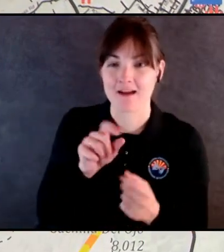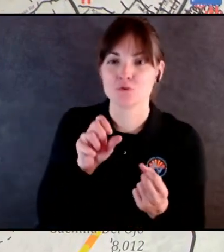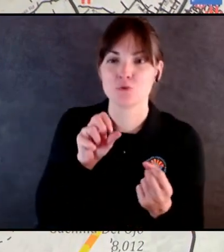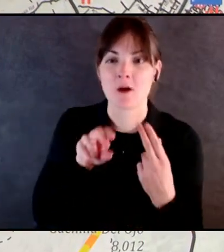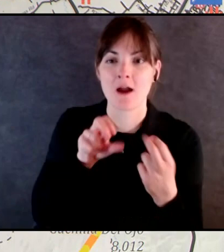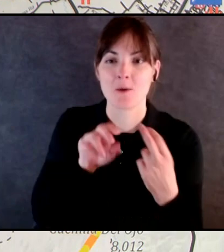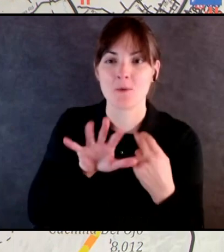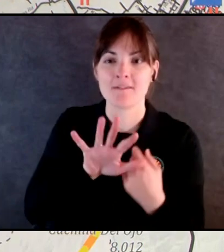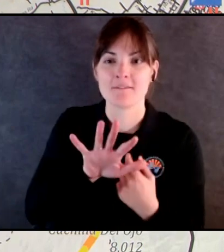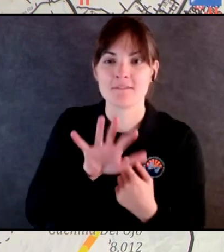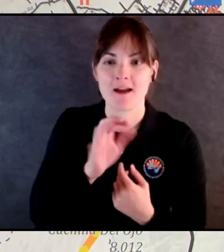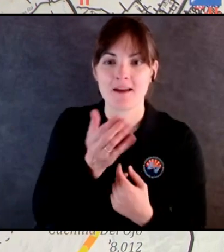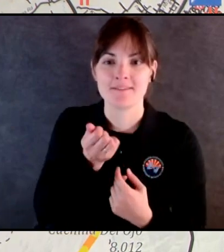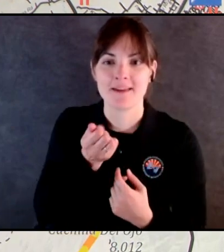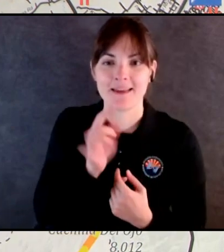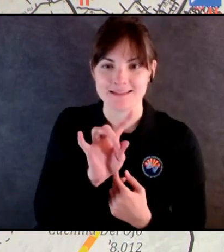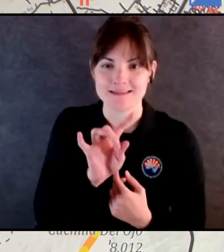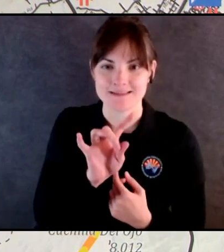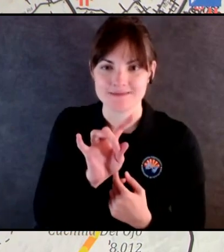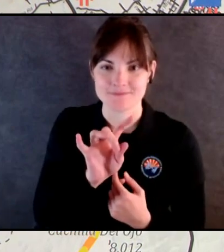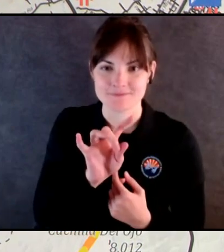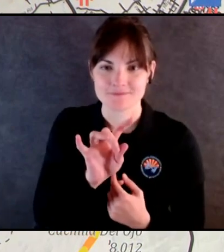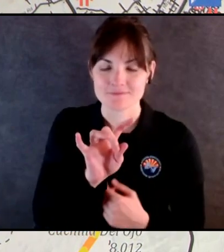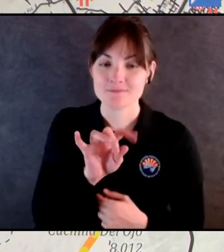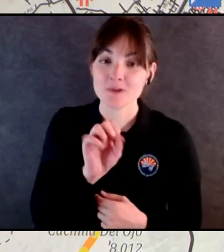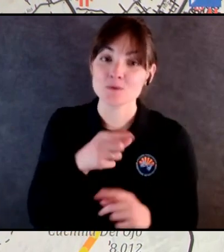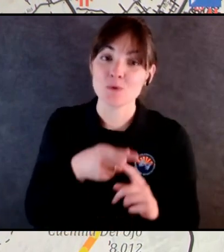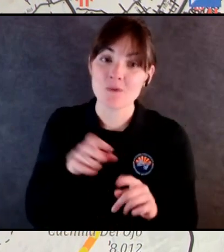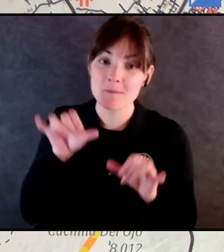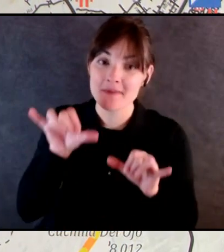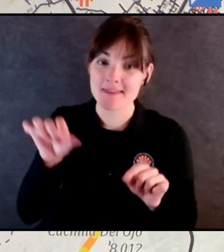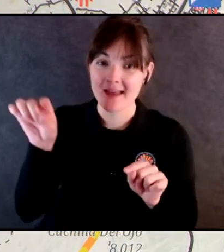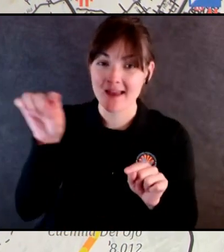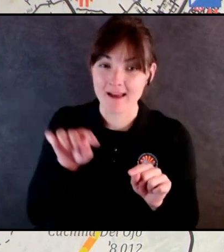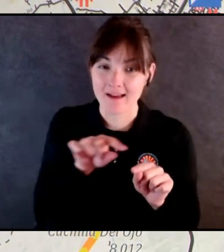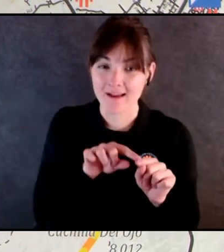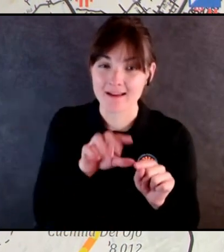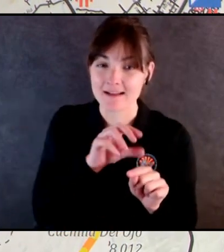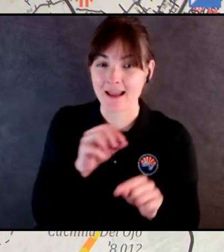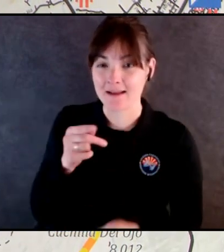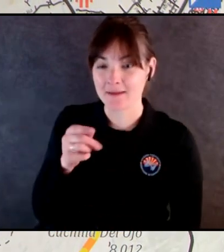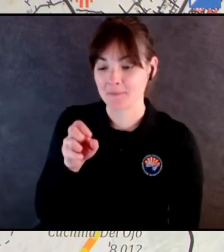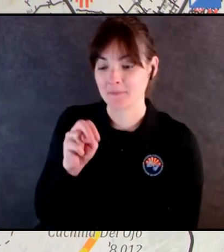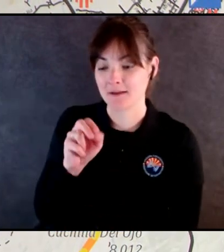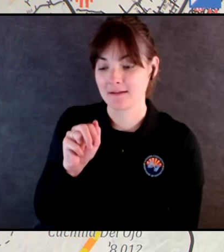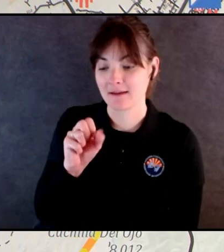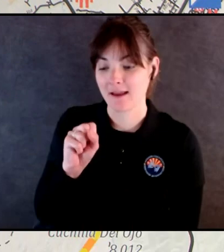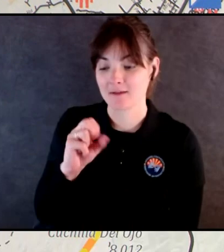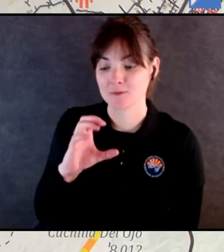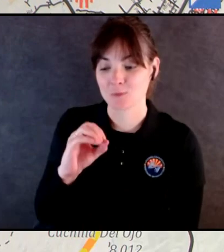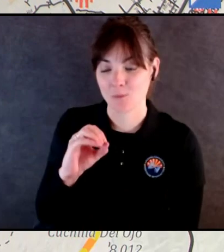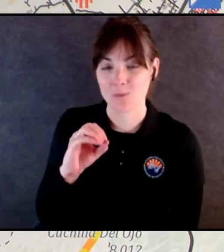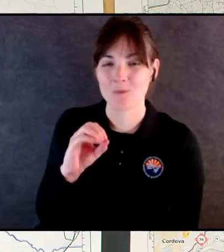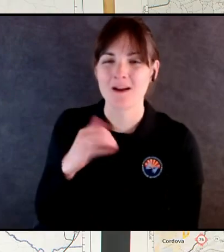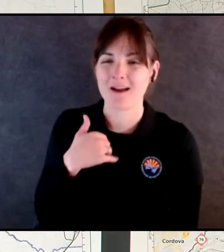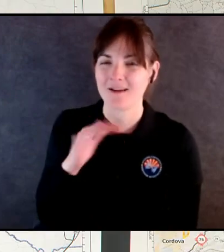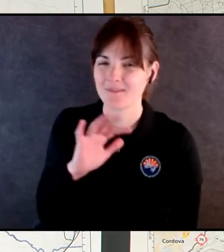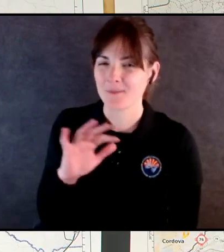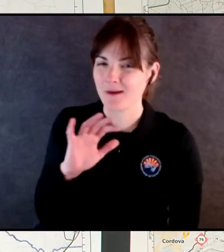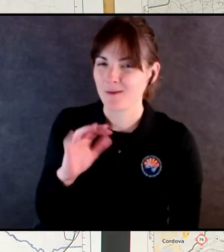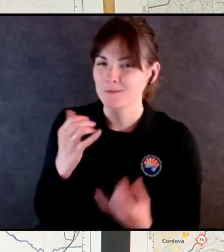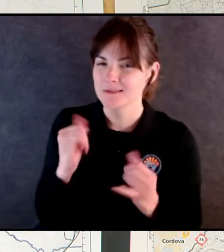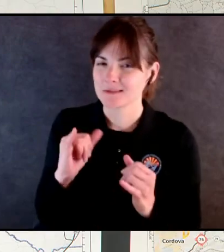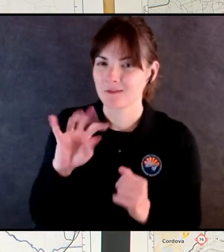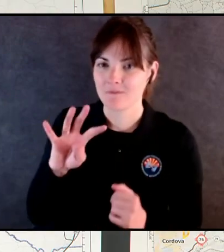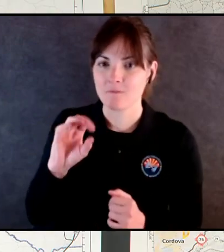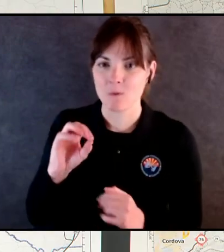between that and what's out of Penasco, we have about 40 days of work in that area, and that's going to be just cleaning up everything that was